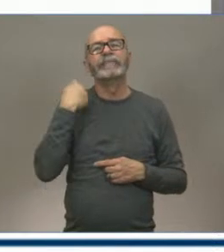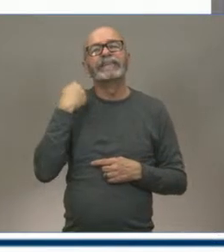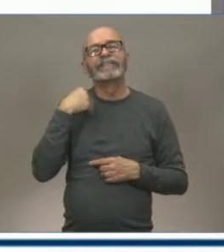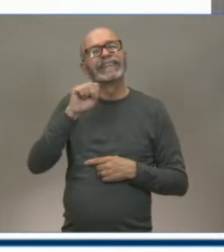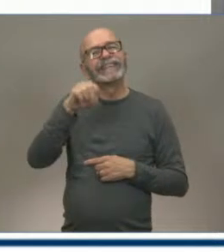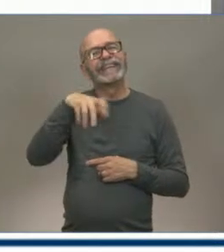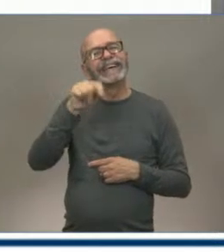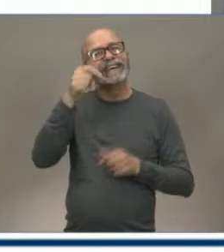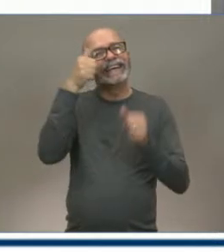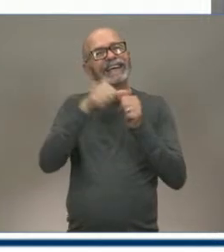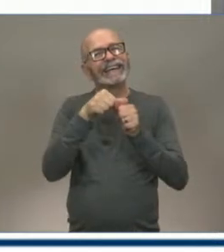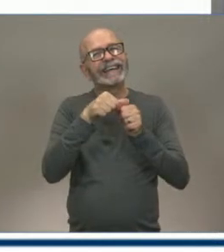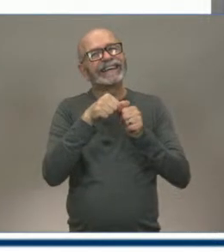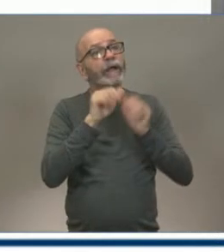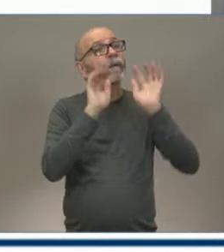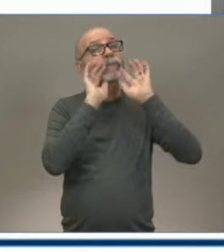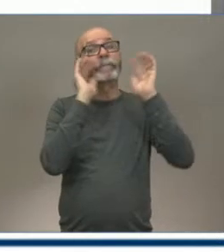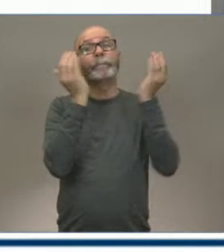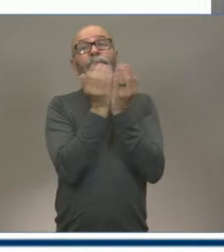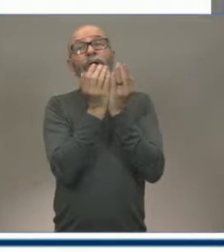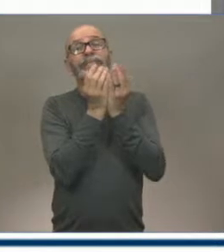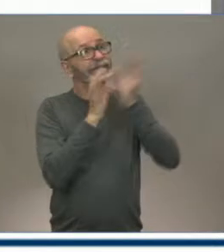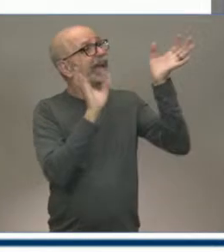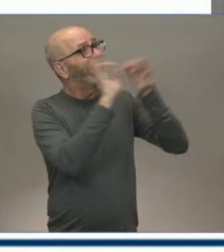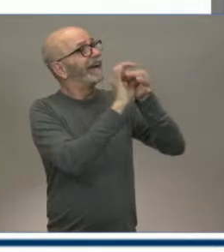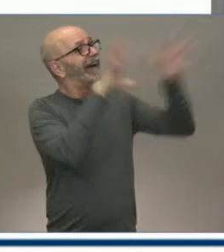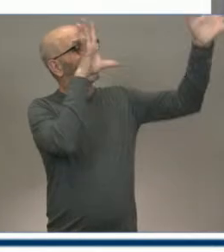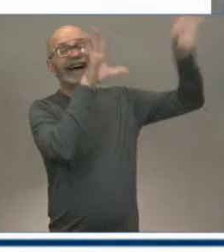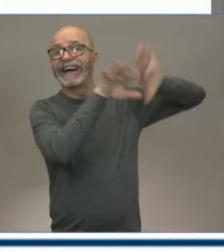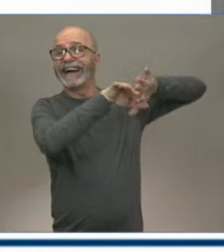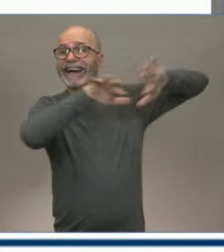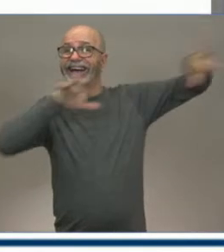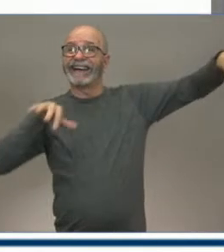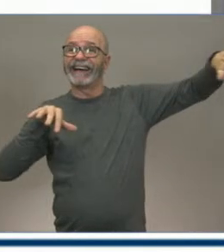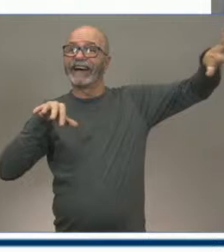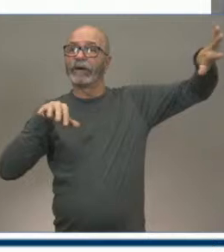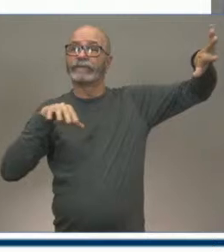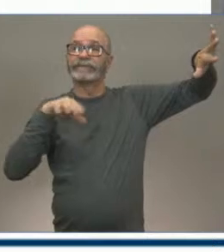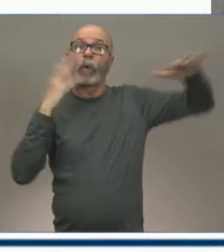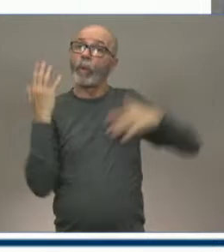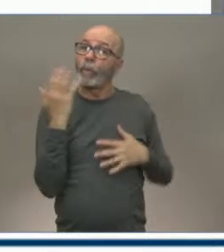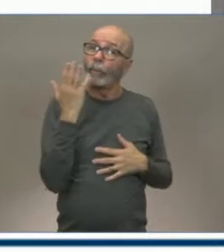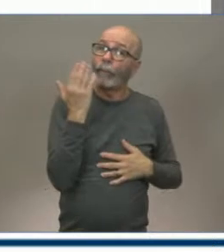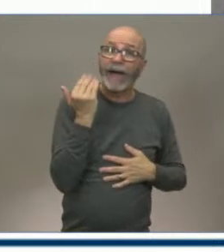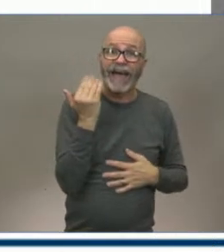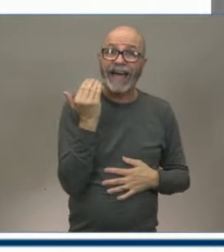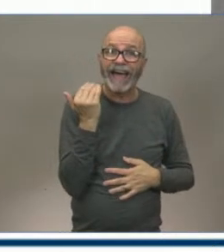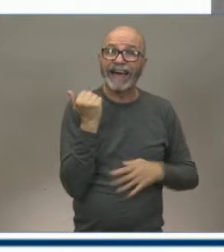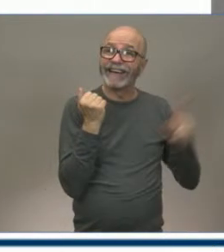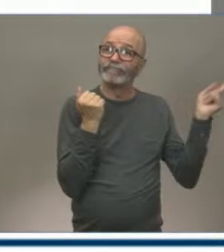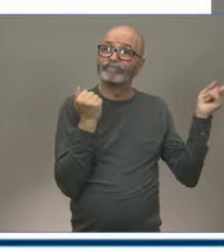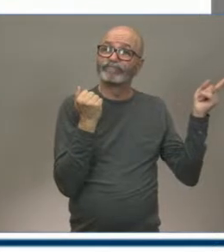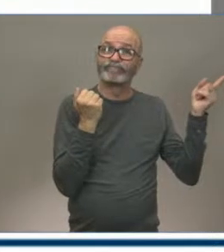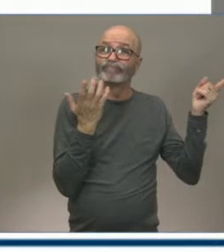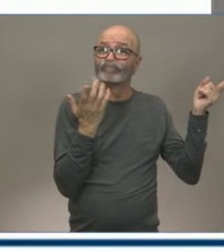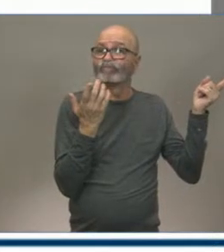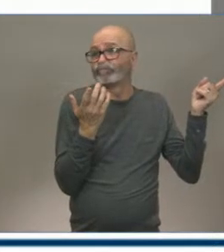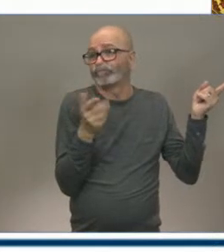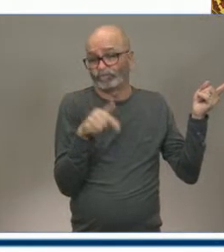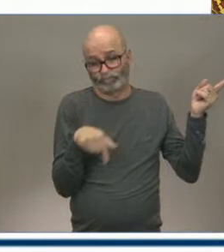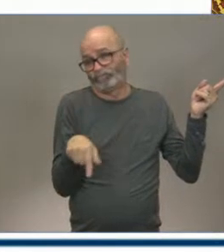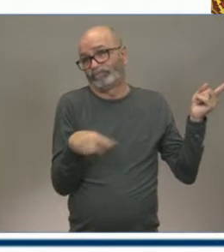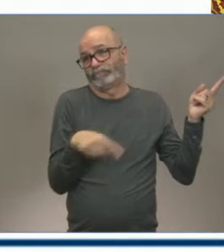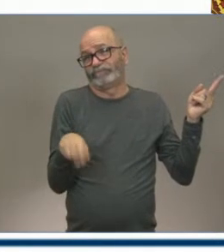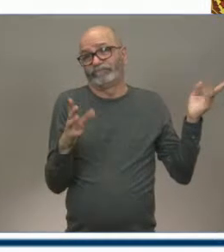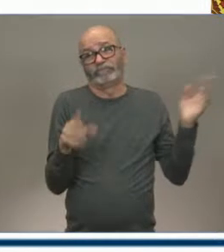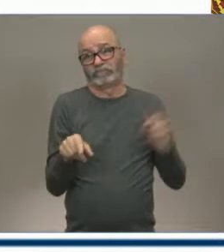really was because we'd announced community spread here. It had nothing to do with what was happening in the sister provinces. Go ahead,